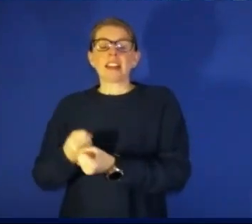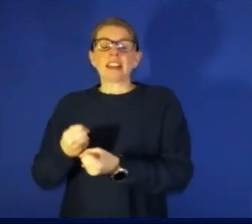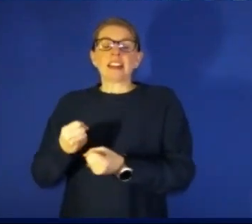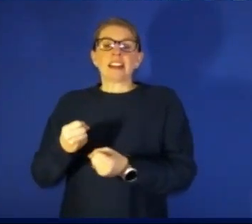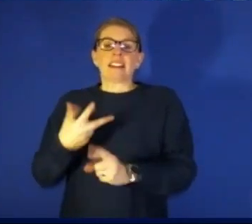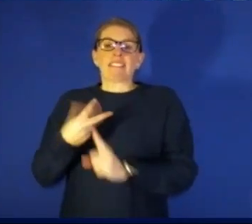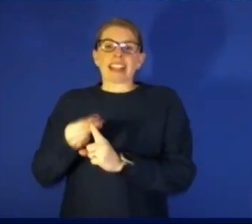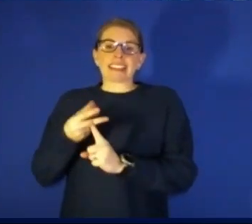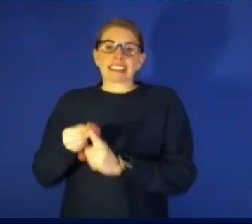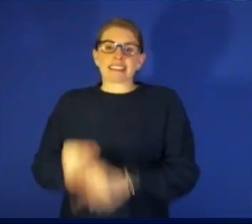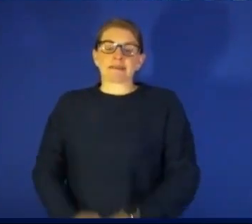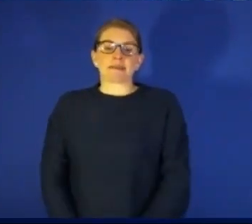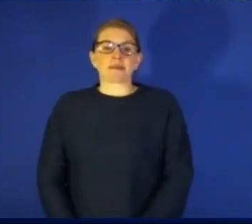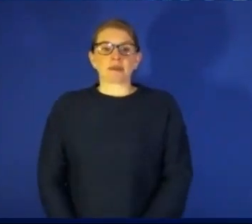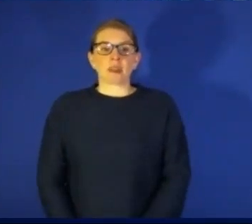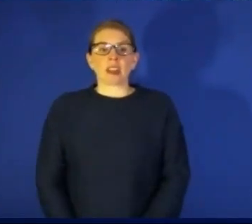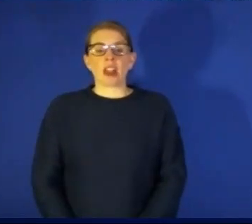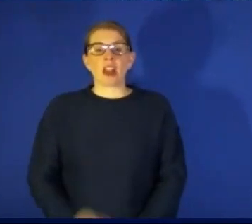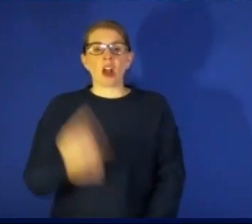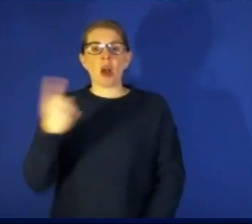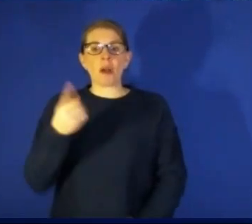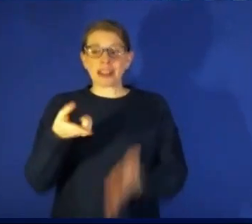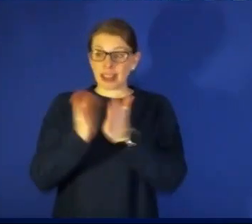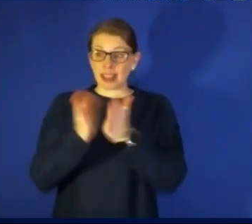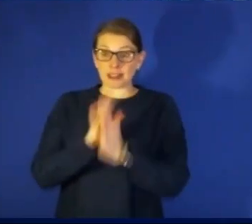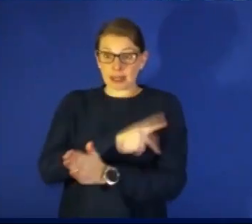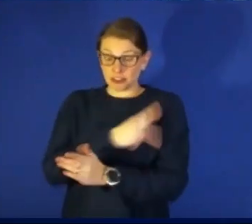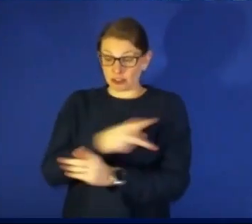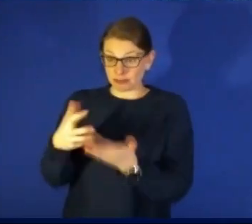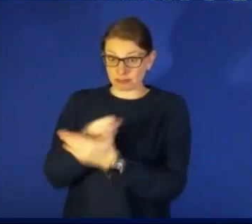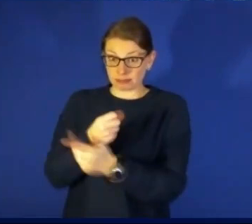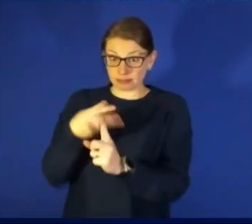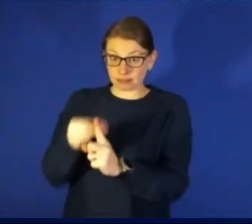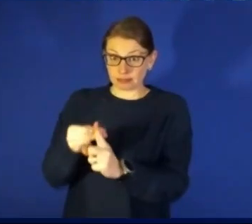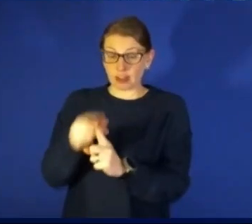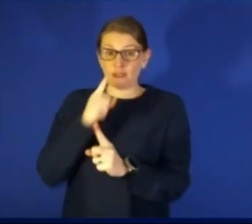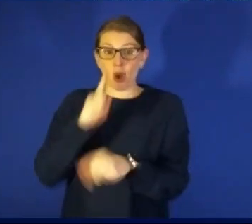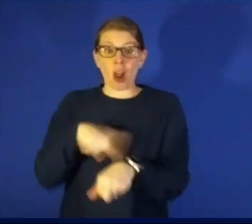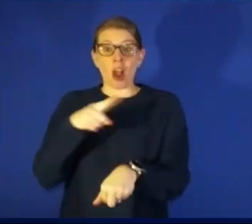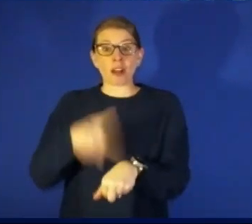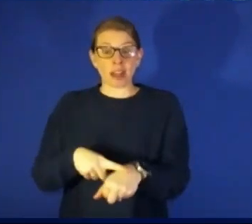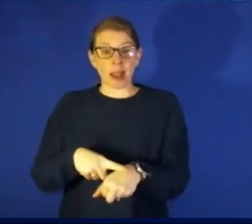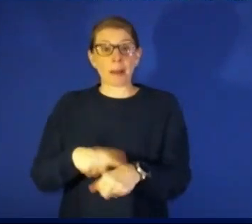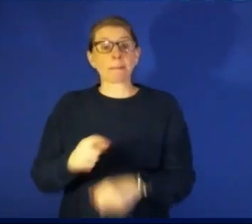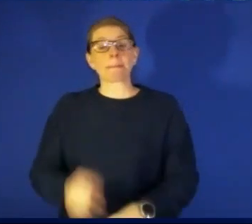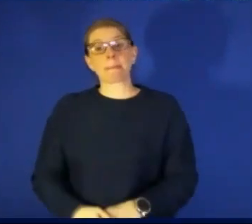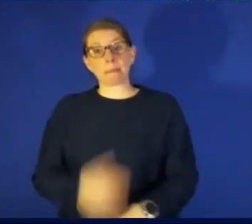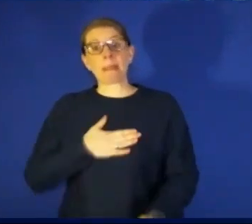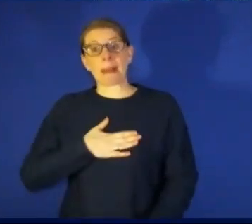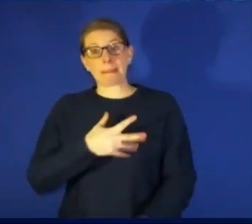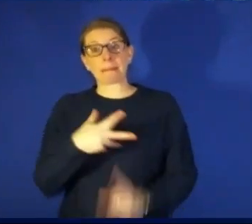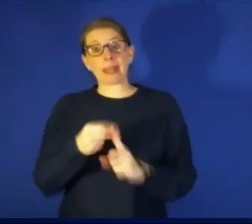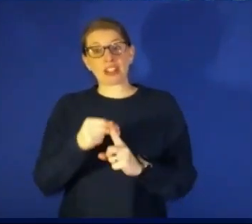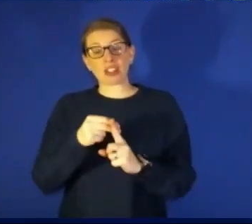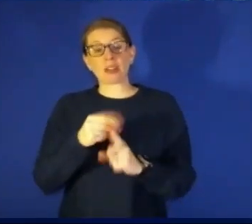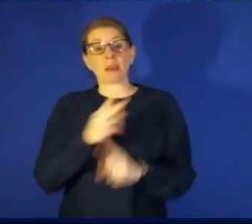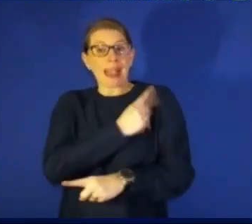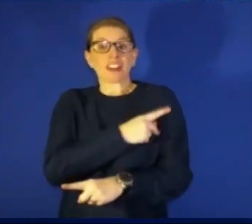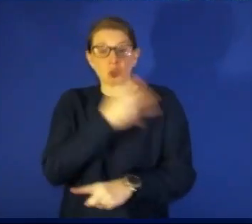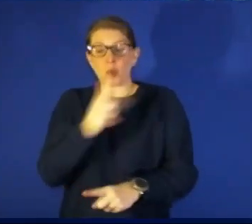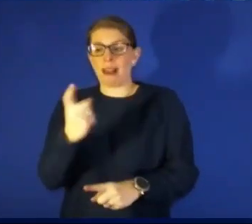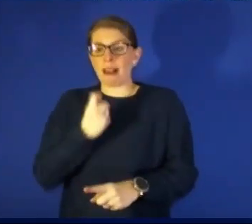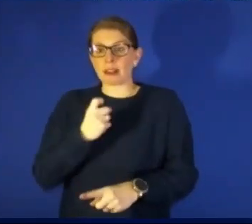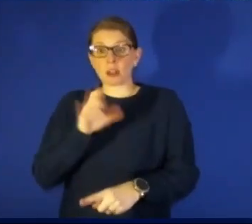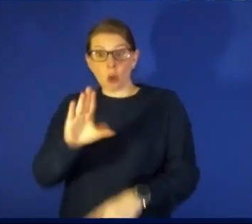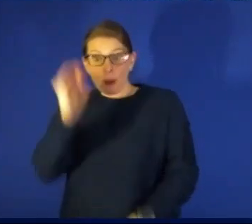I always ask my patients if they've been vaccinated, and for a long time my patients would ask me what are my thoughts about